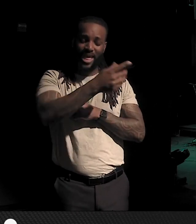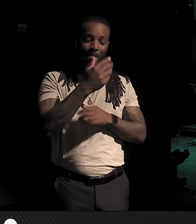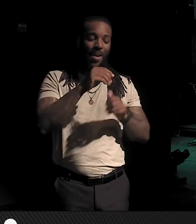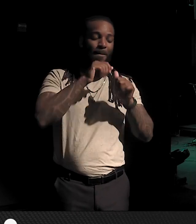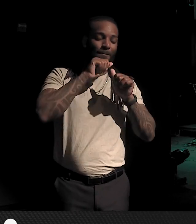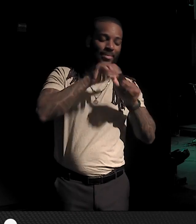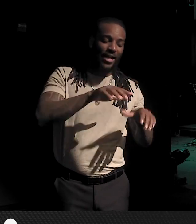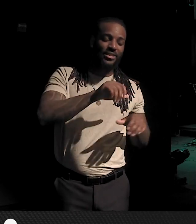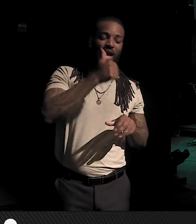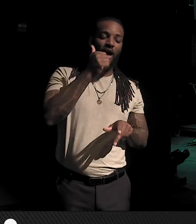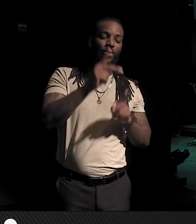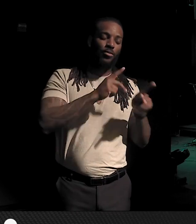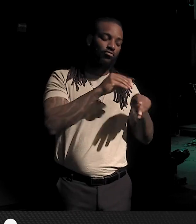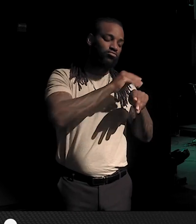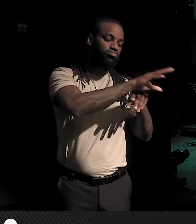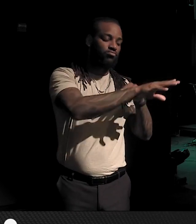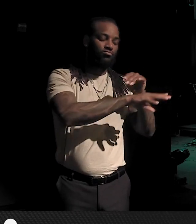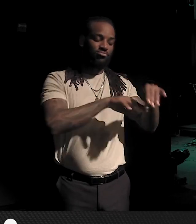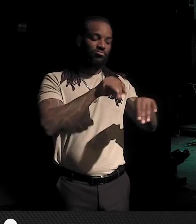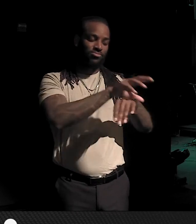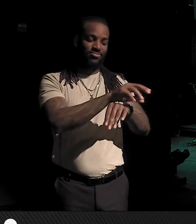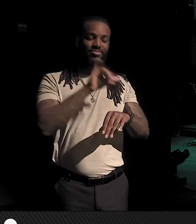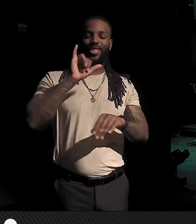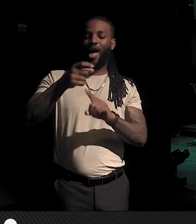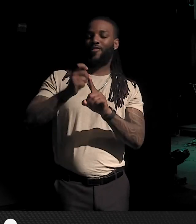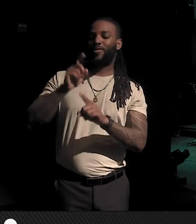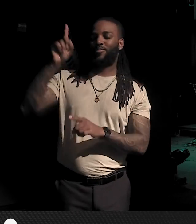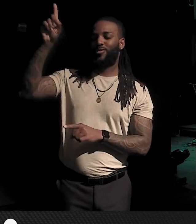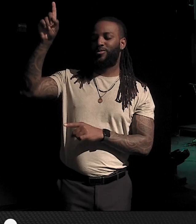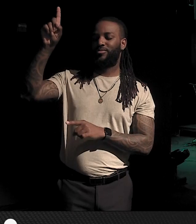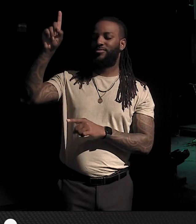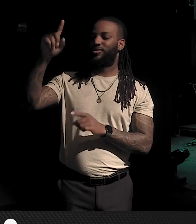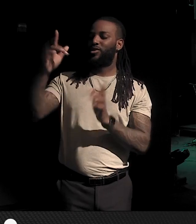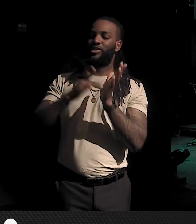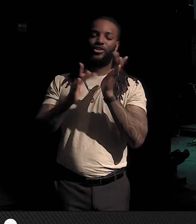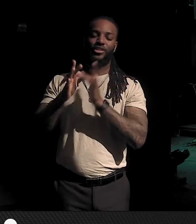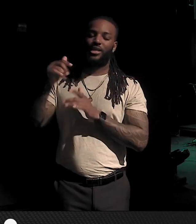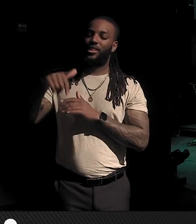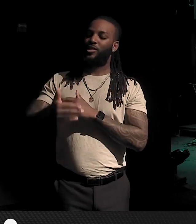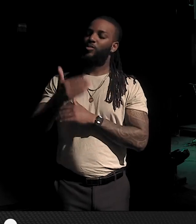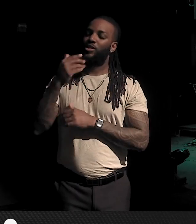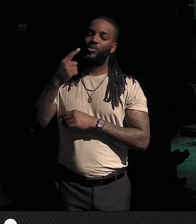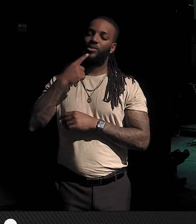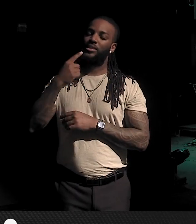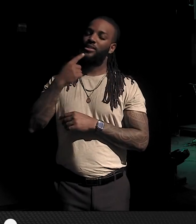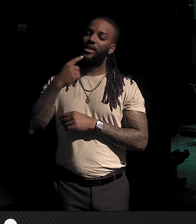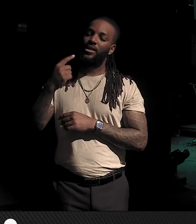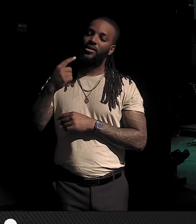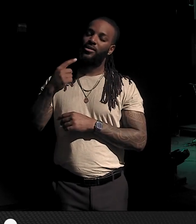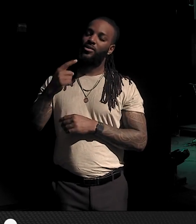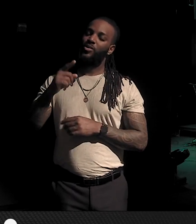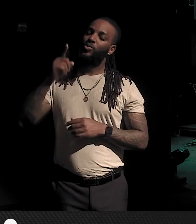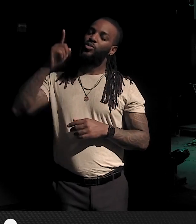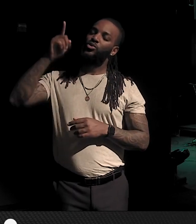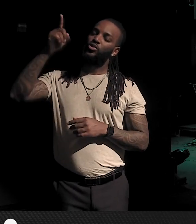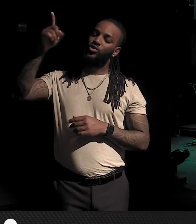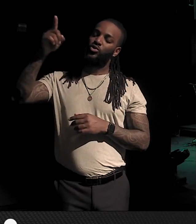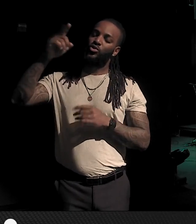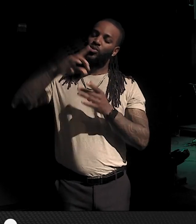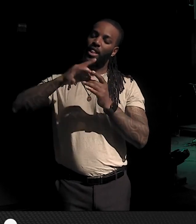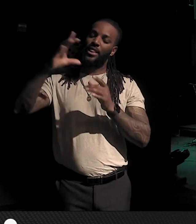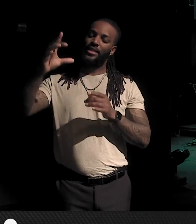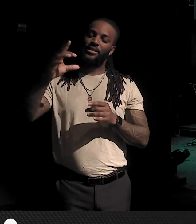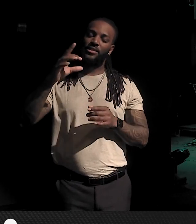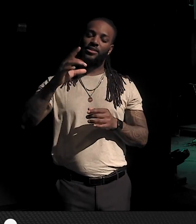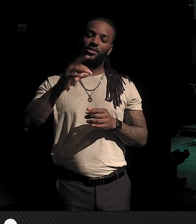this side of eternity. Only you can do that. So Lord Jesus, we just this morning say to you, would you release an anointing on this